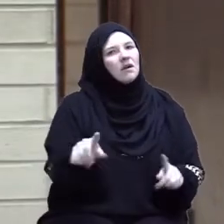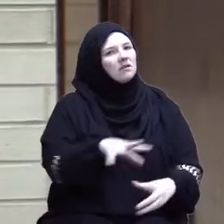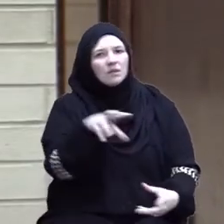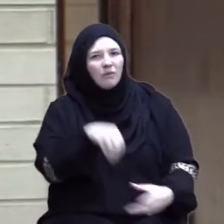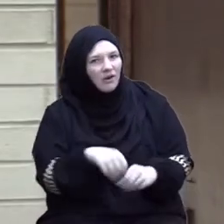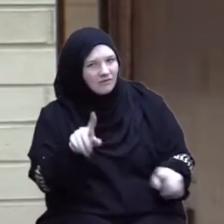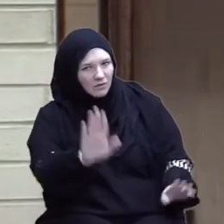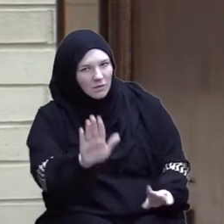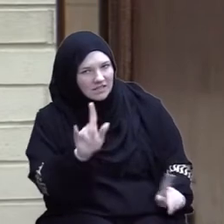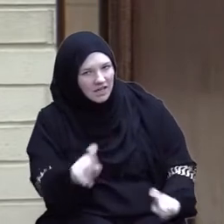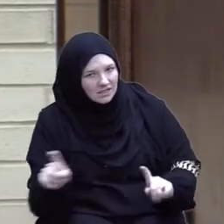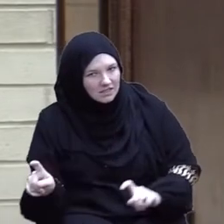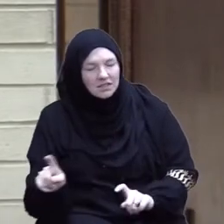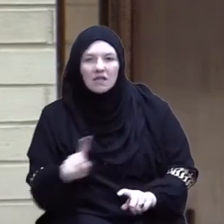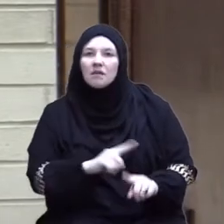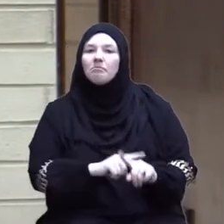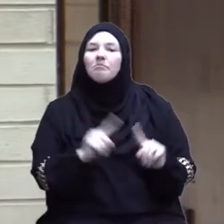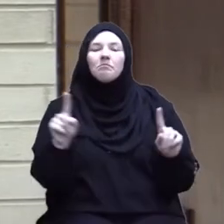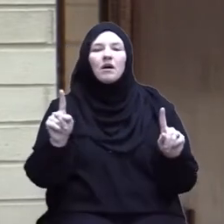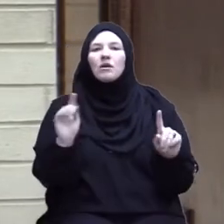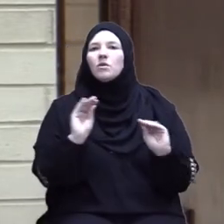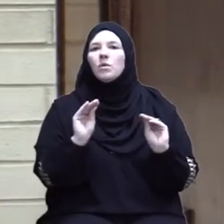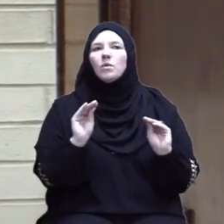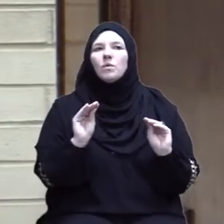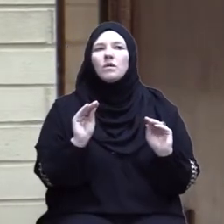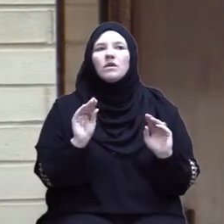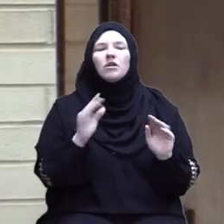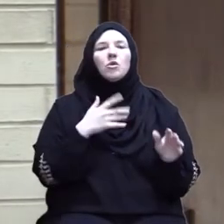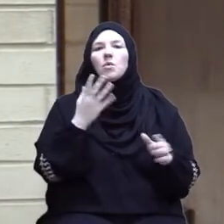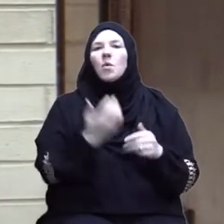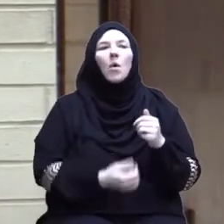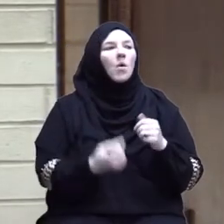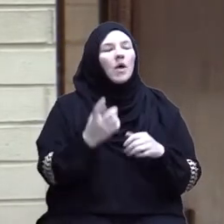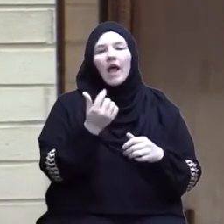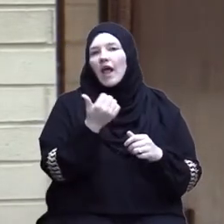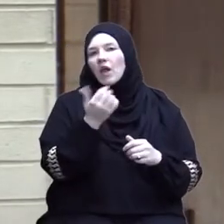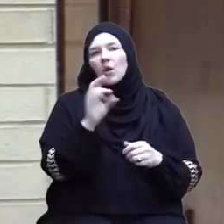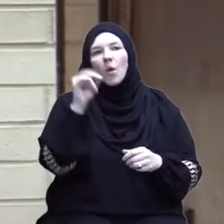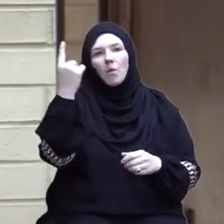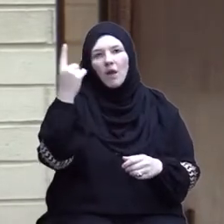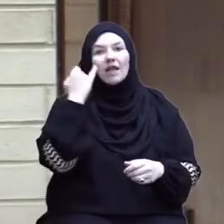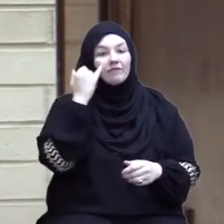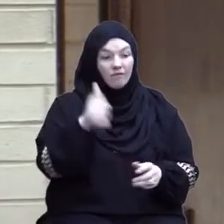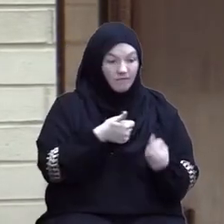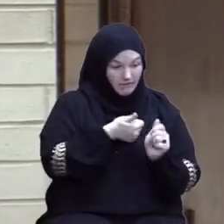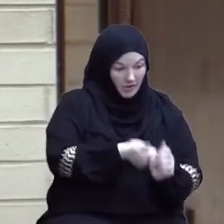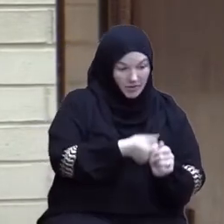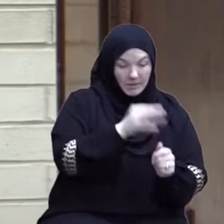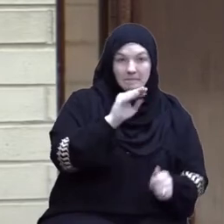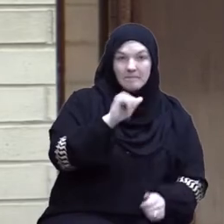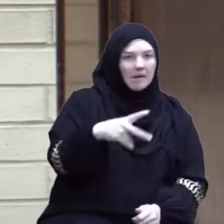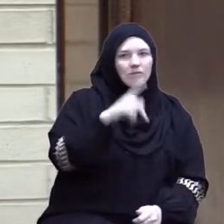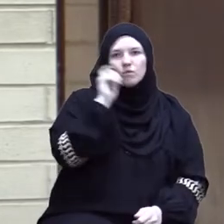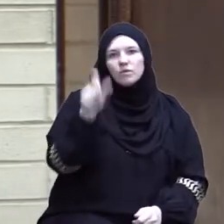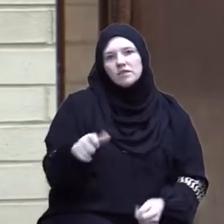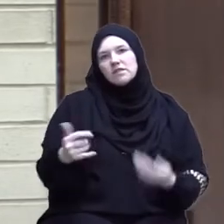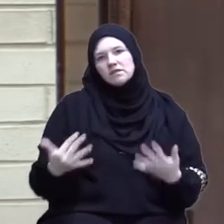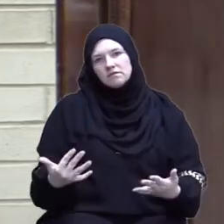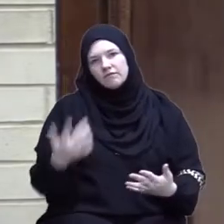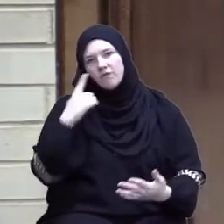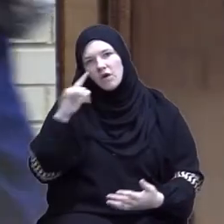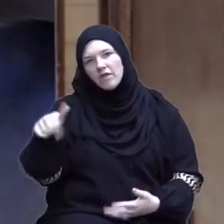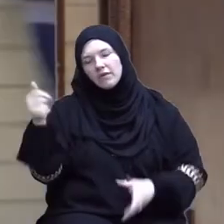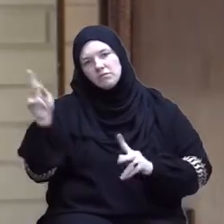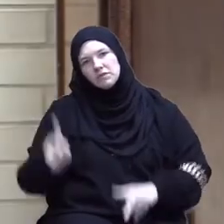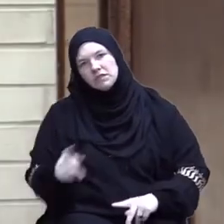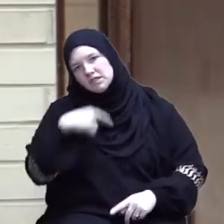of the test. But normally, if you follow the map, you don't need to stop and wait for someone to tell you where to go.